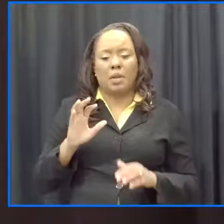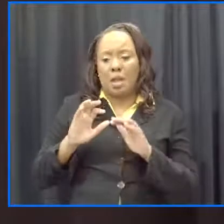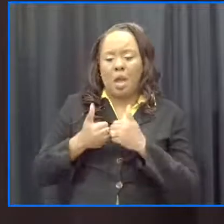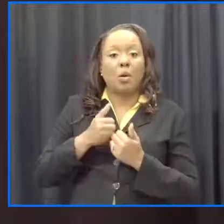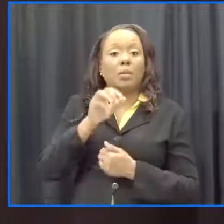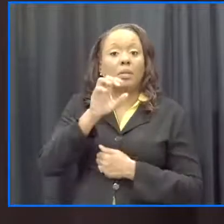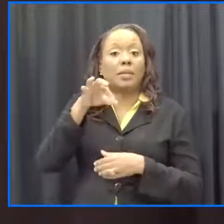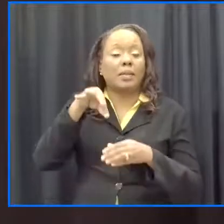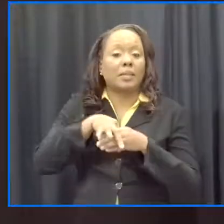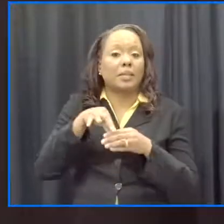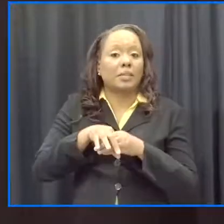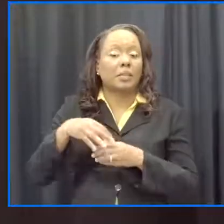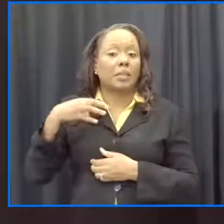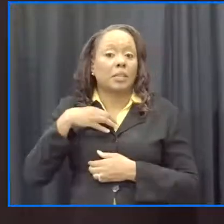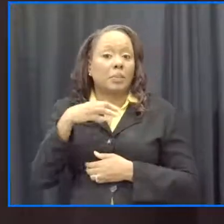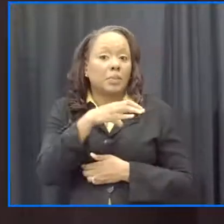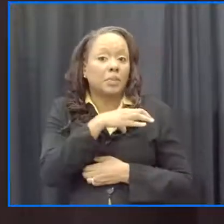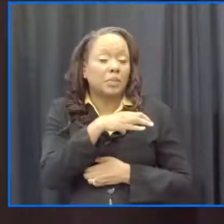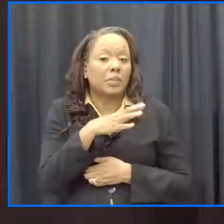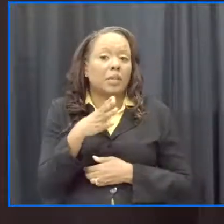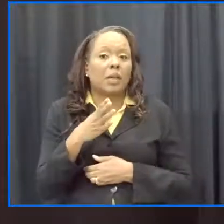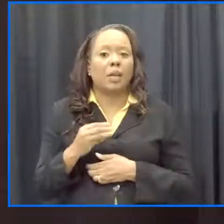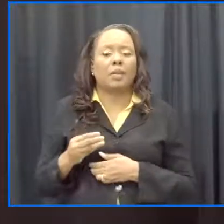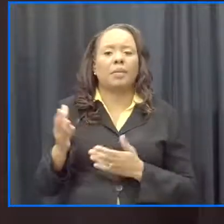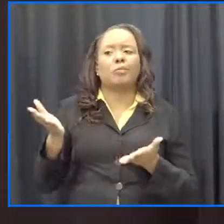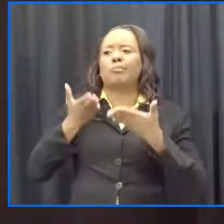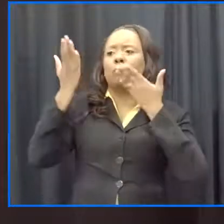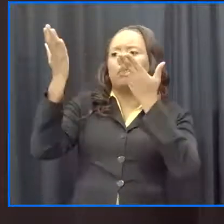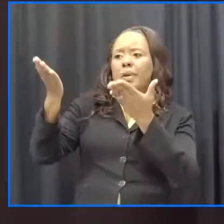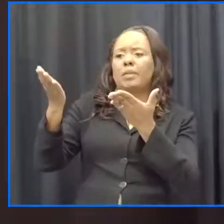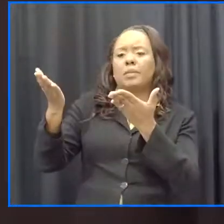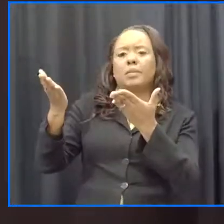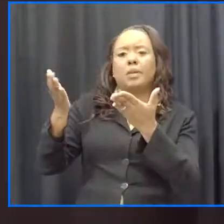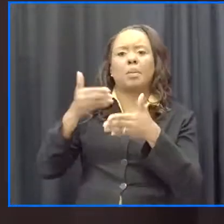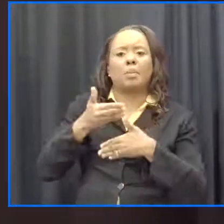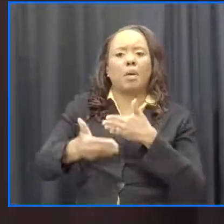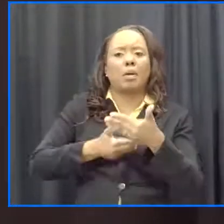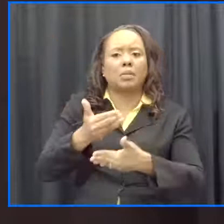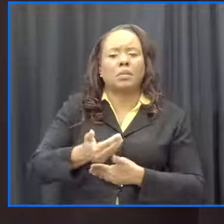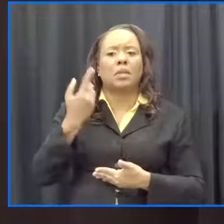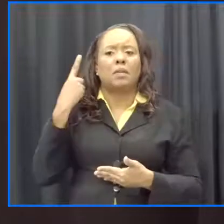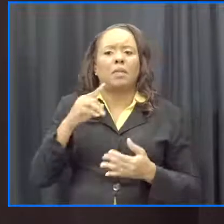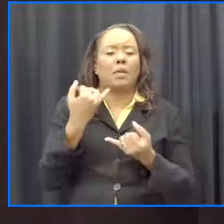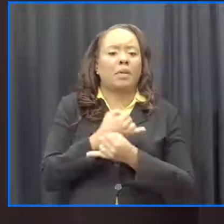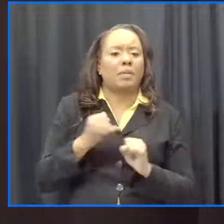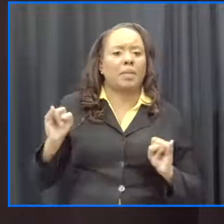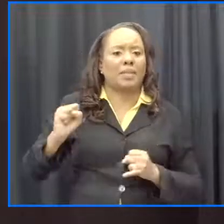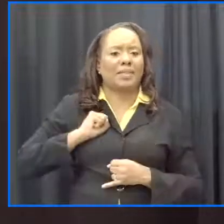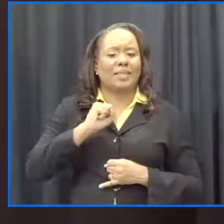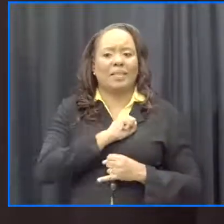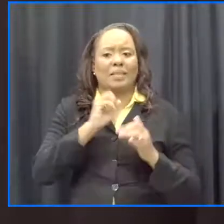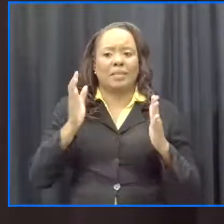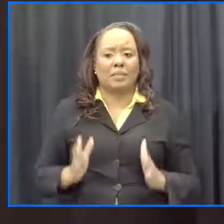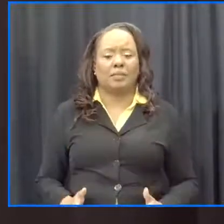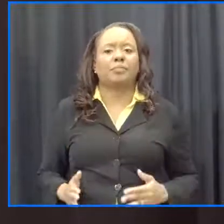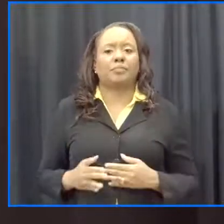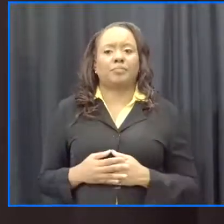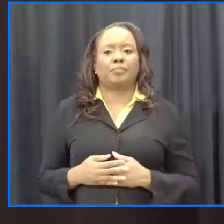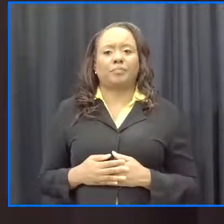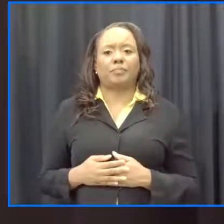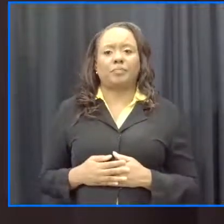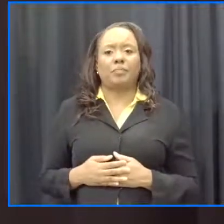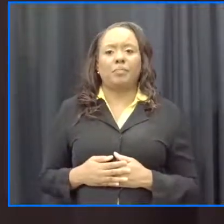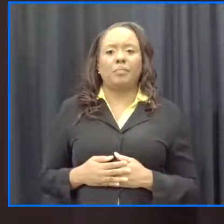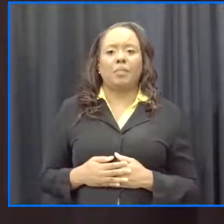Electoral and Boundaries Commission, and the recommendation process for independent senators. And